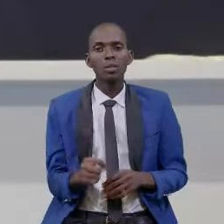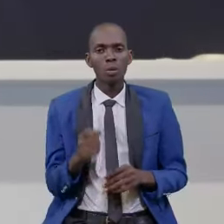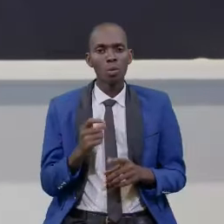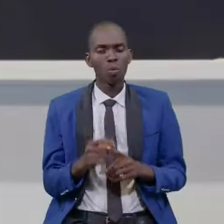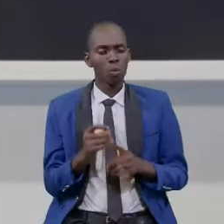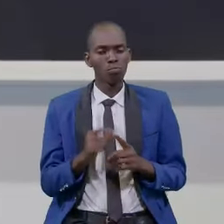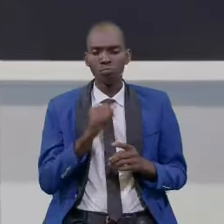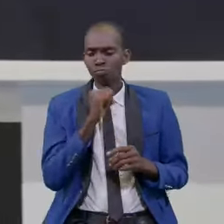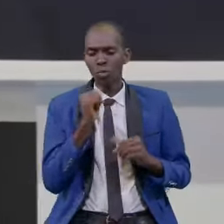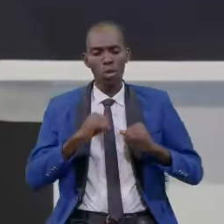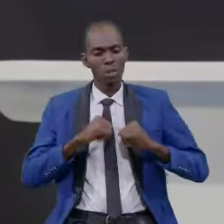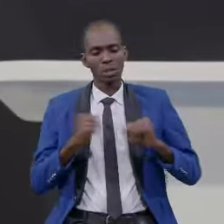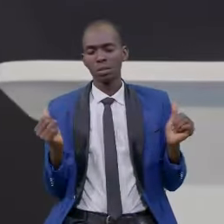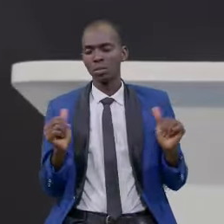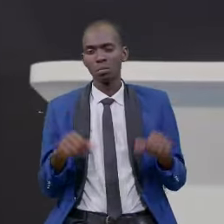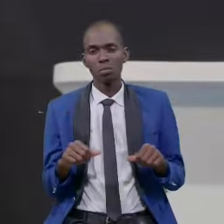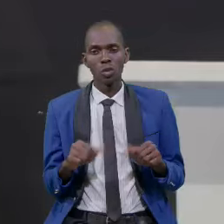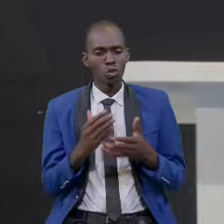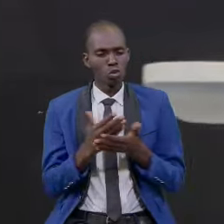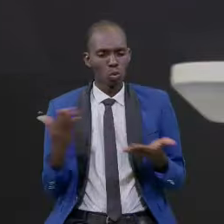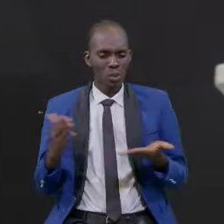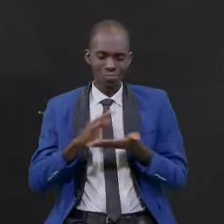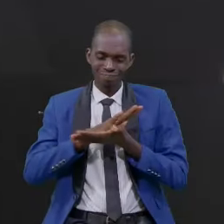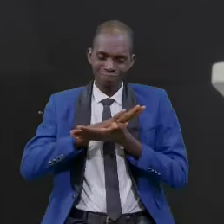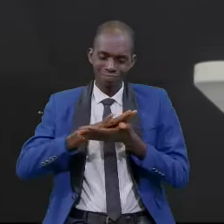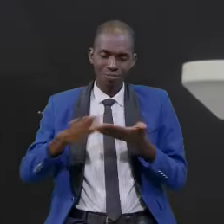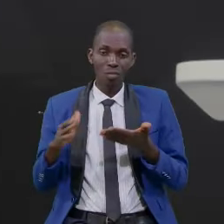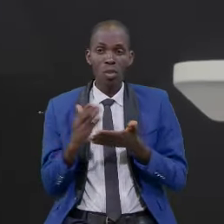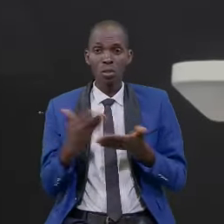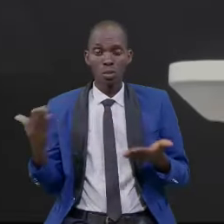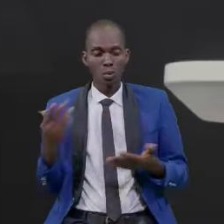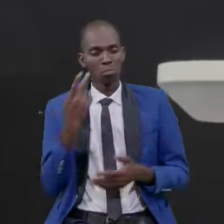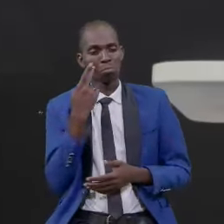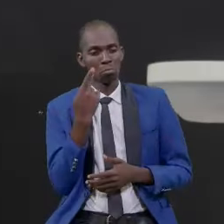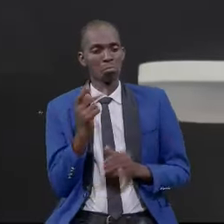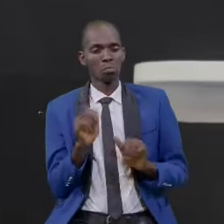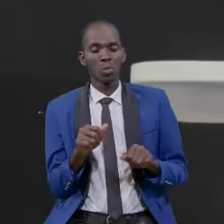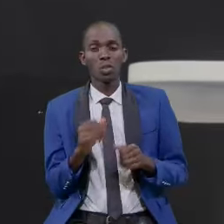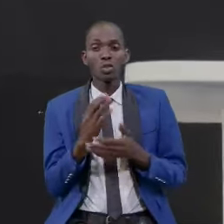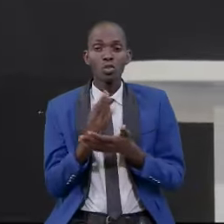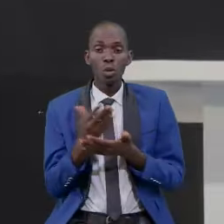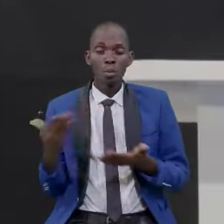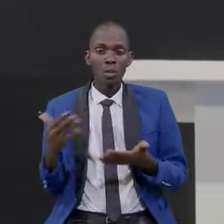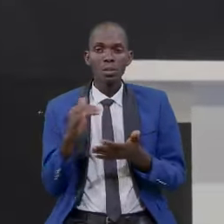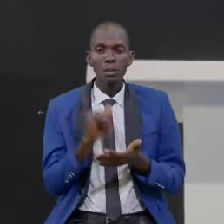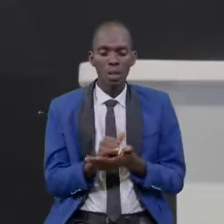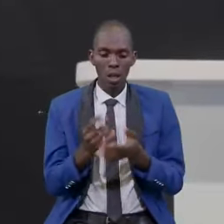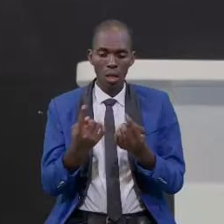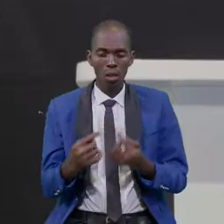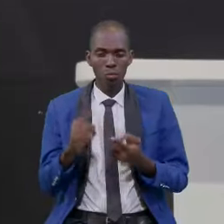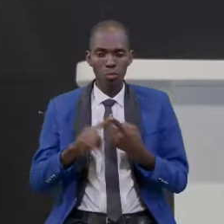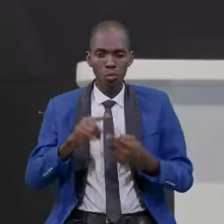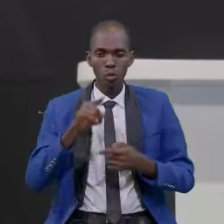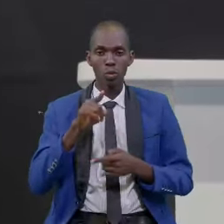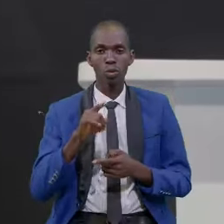undeniable. Something clear, something visible, something that comes to you that